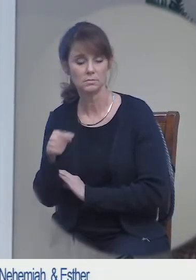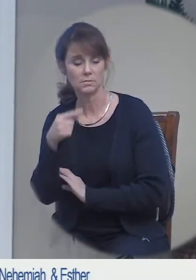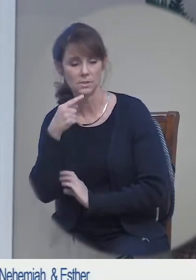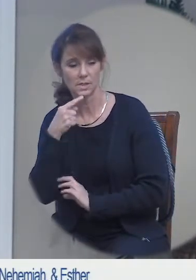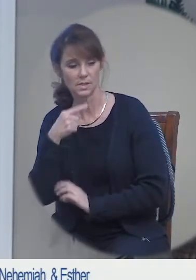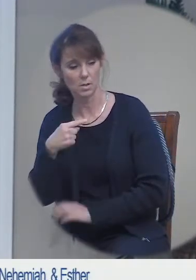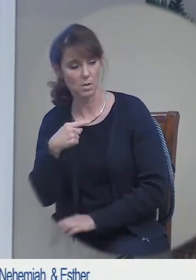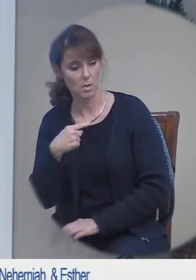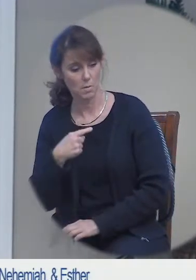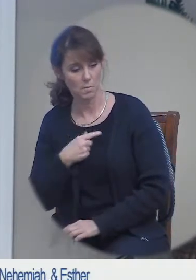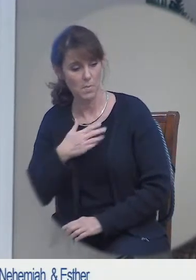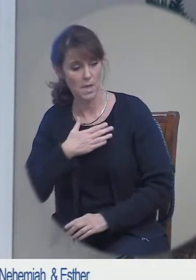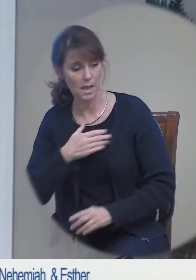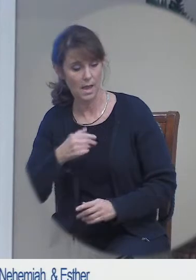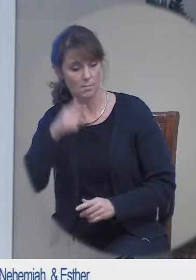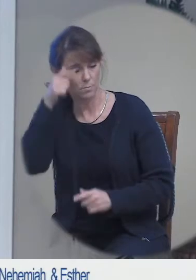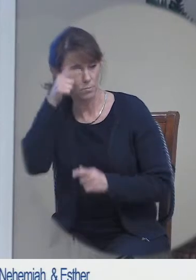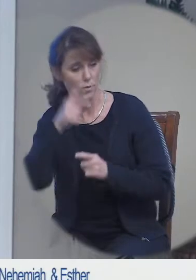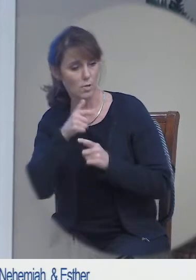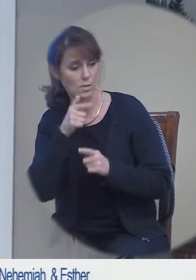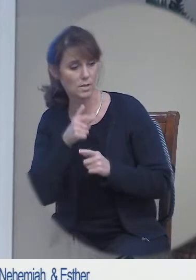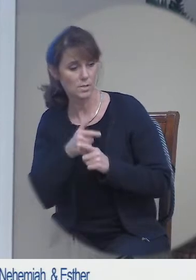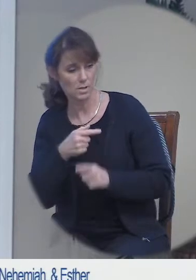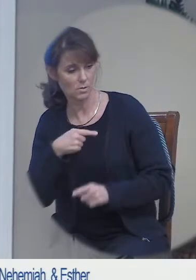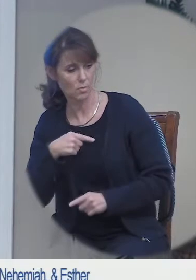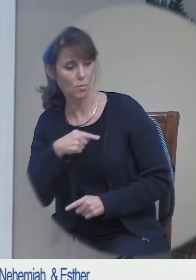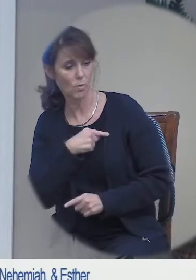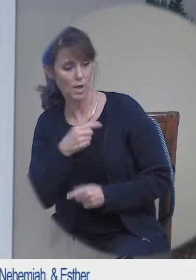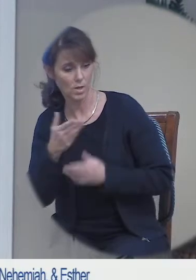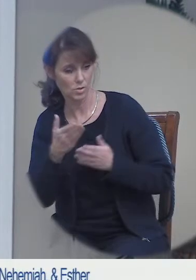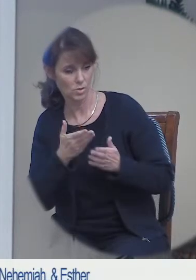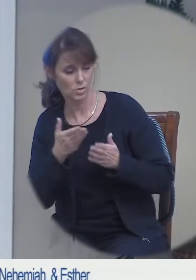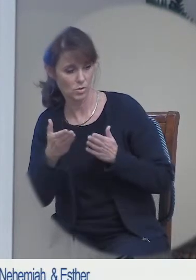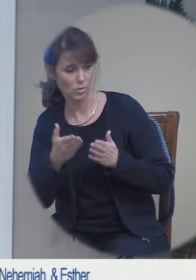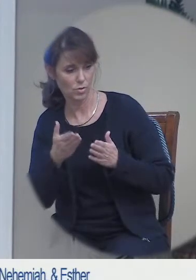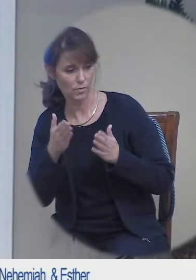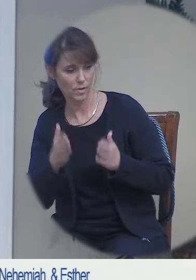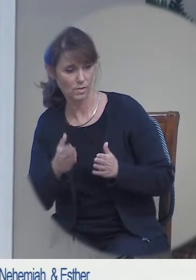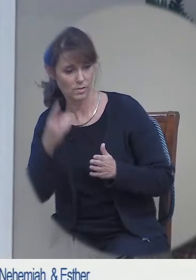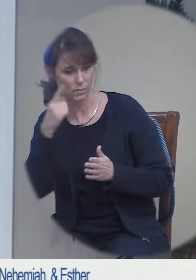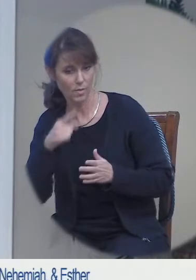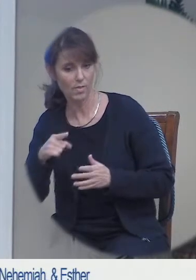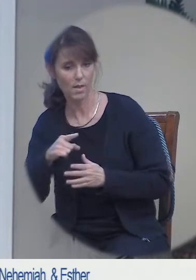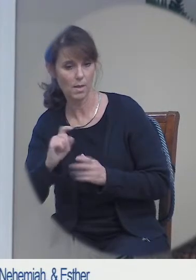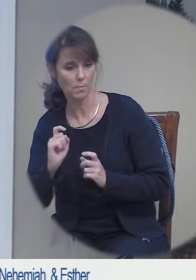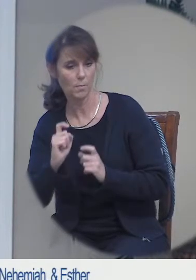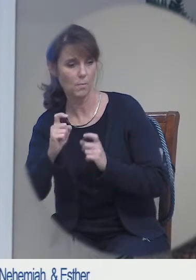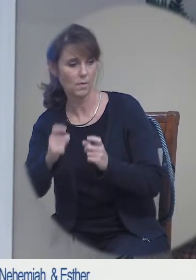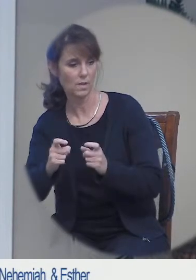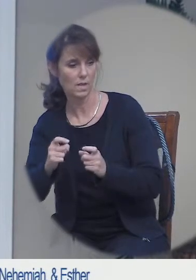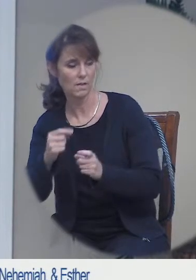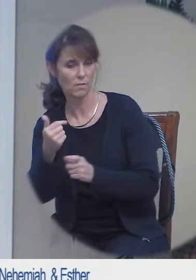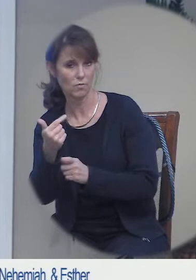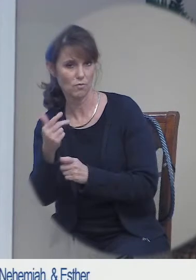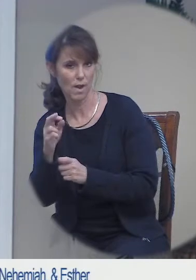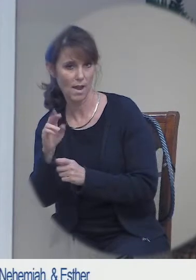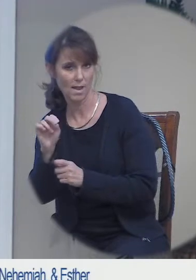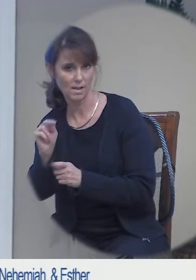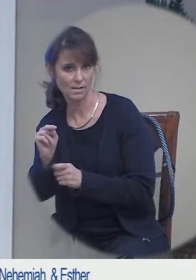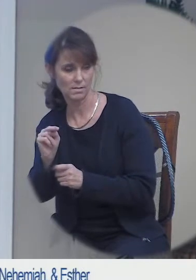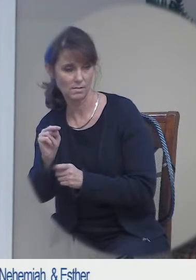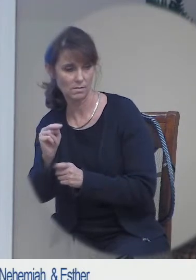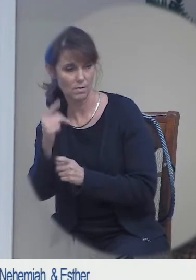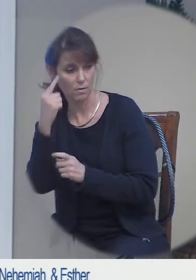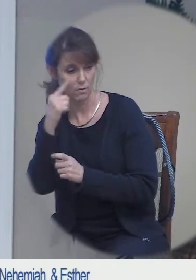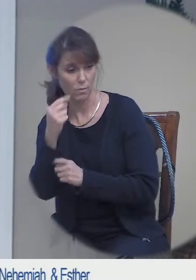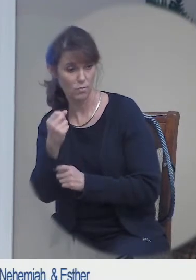and my brothers and my servants are lending them grain. Verse 14, for 12 years, neither I nor